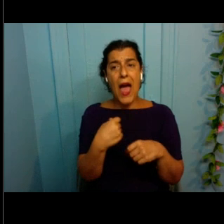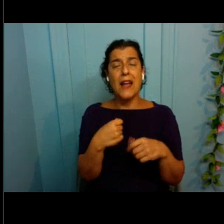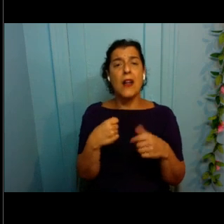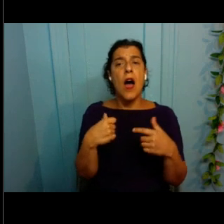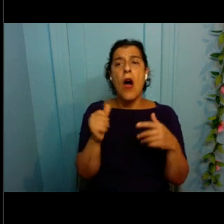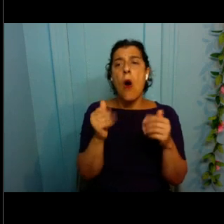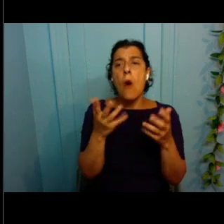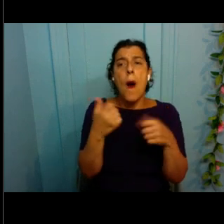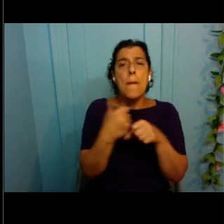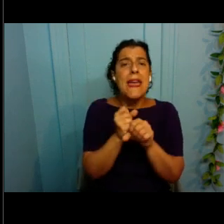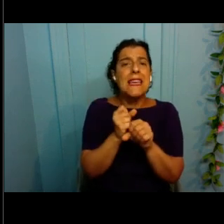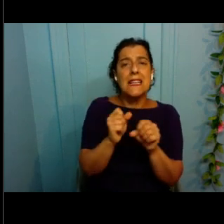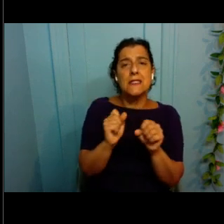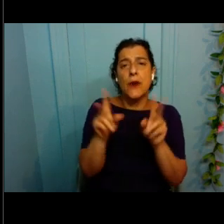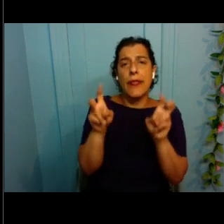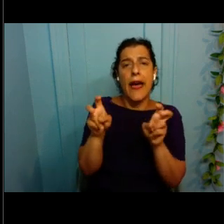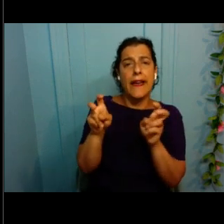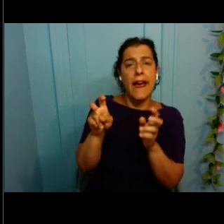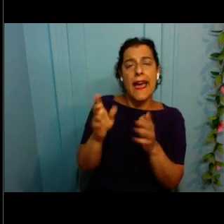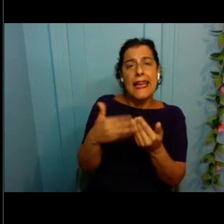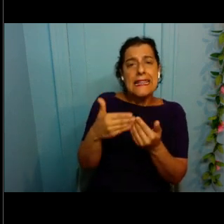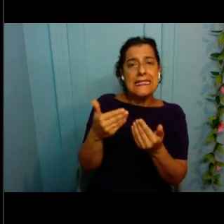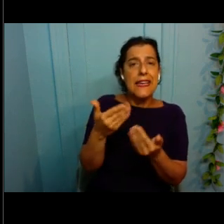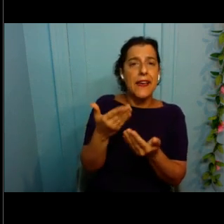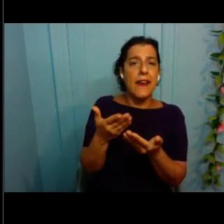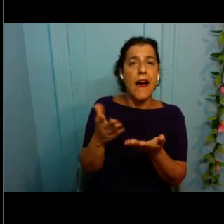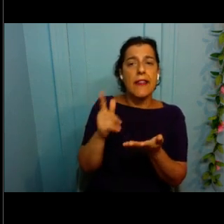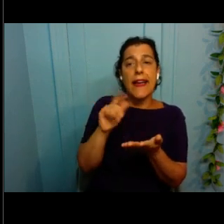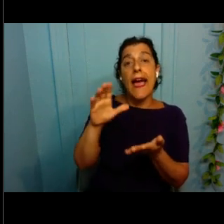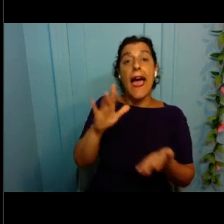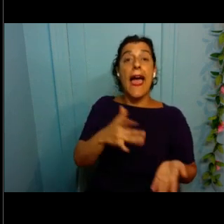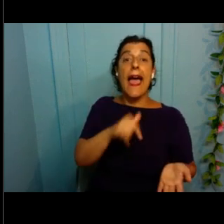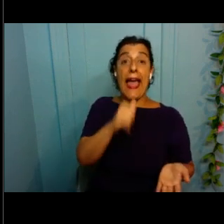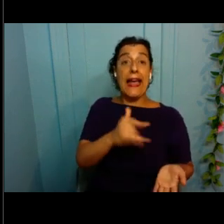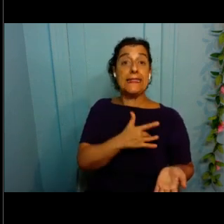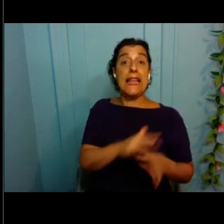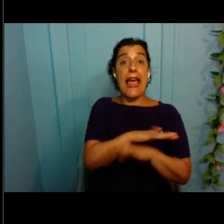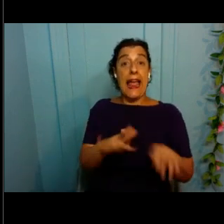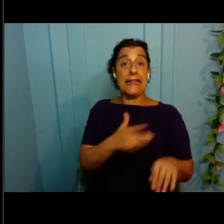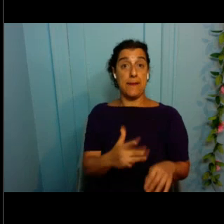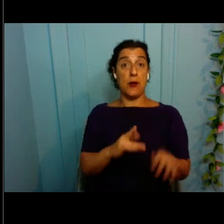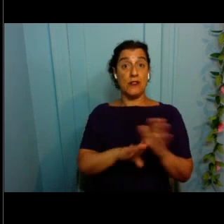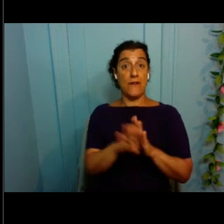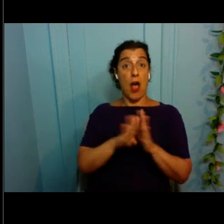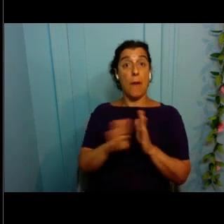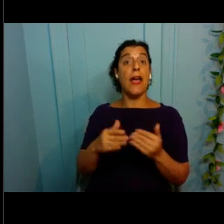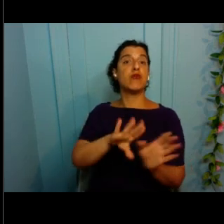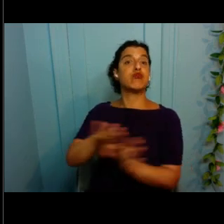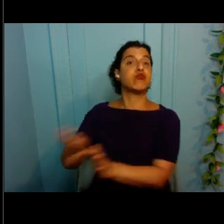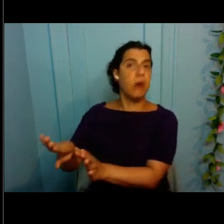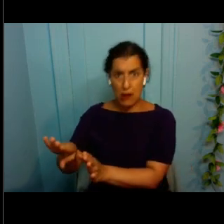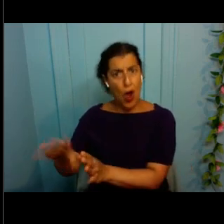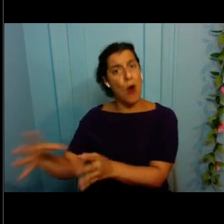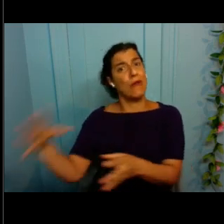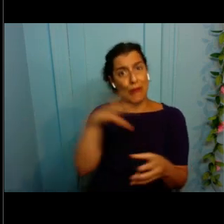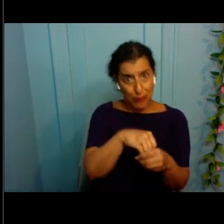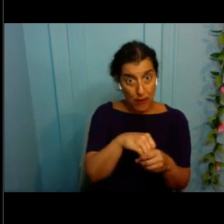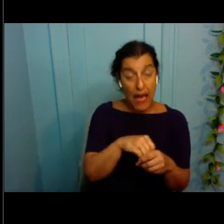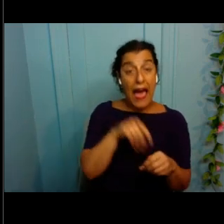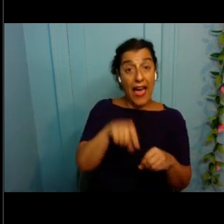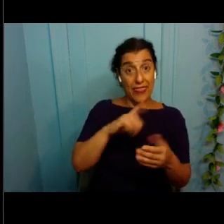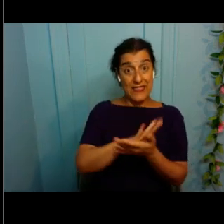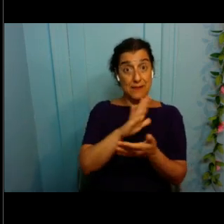like so-called atypical development to the margins. And so then this paper becomes a reference point throughout the semester. So